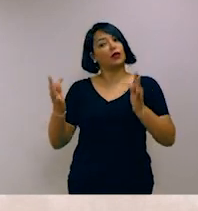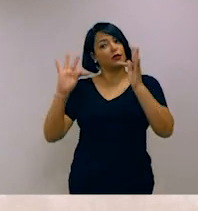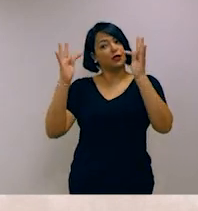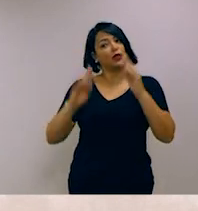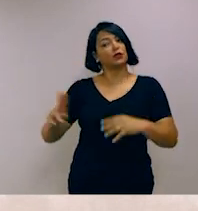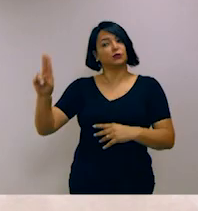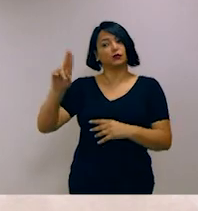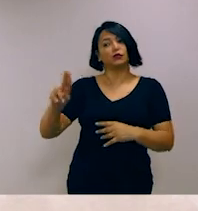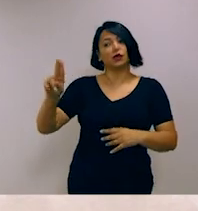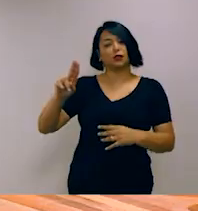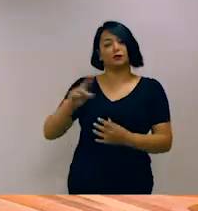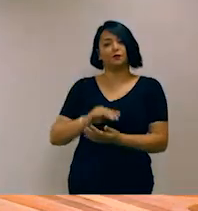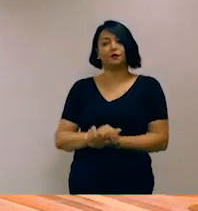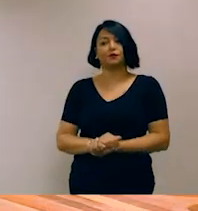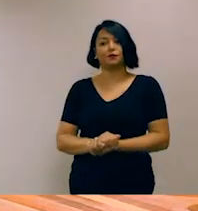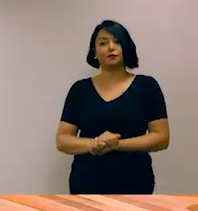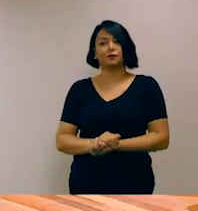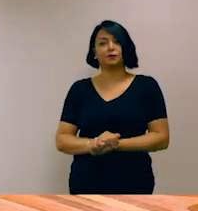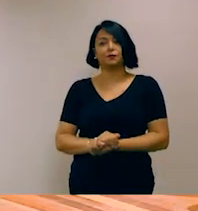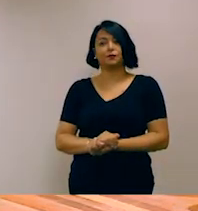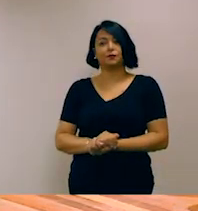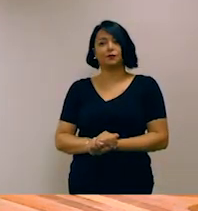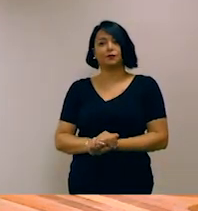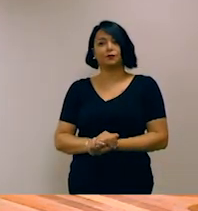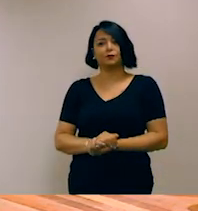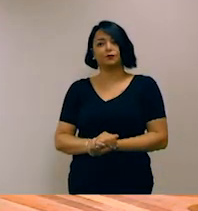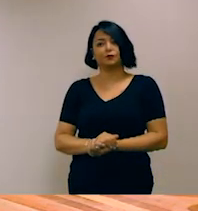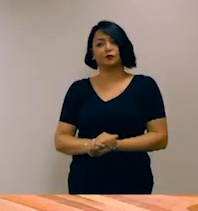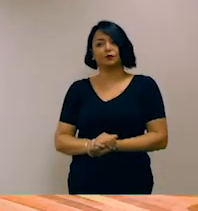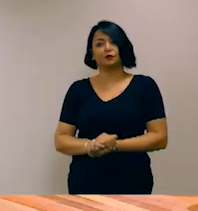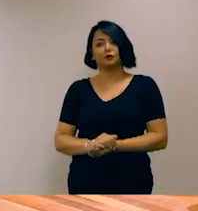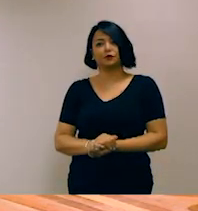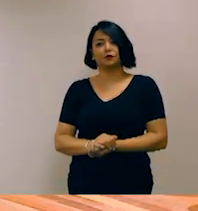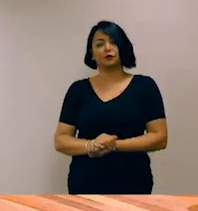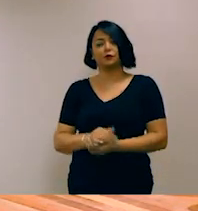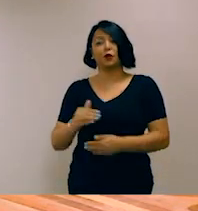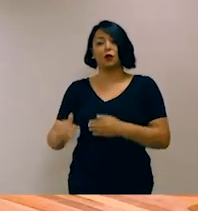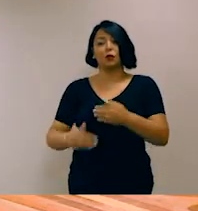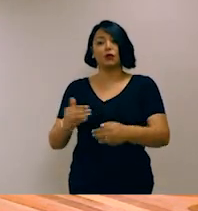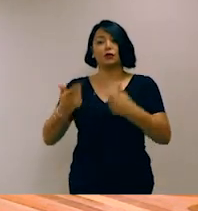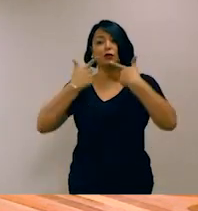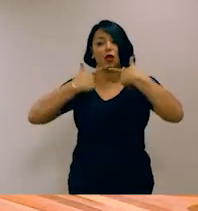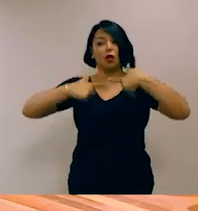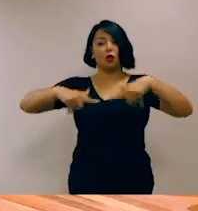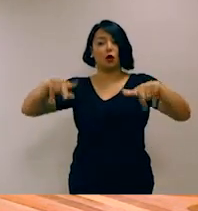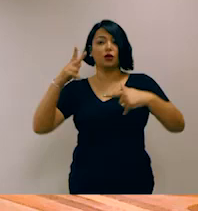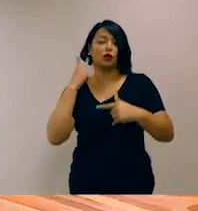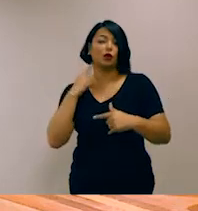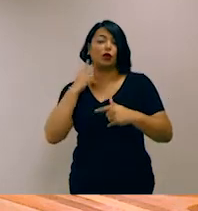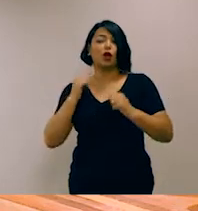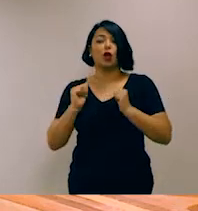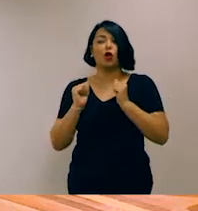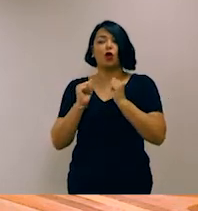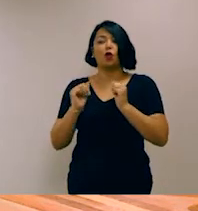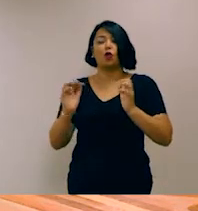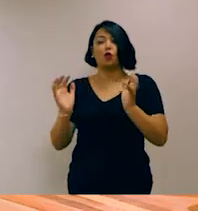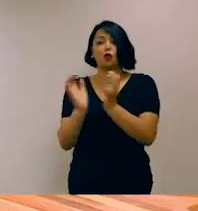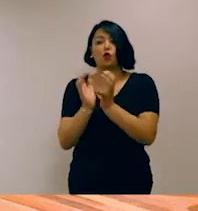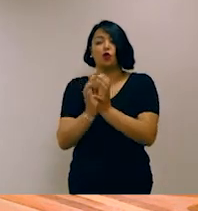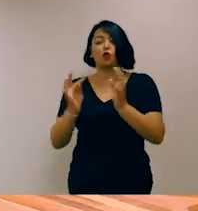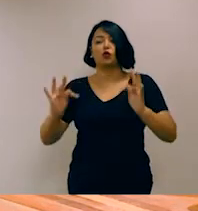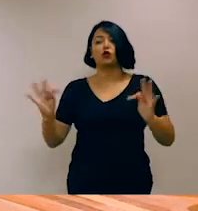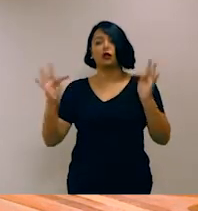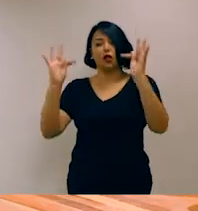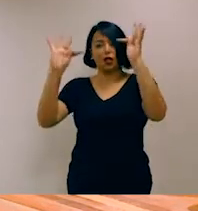the techniques that we used so that we could do the clustering of the data. And so natural language